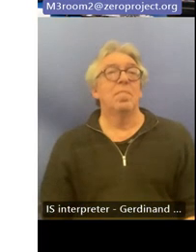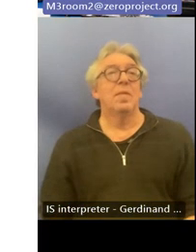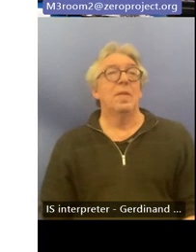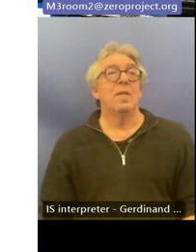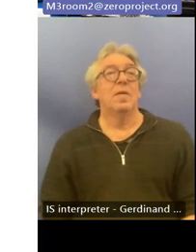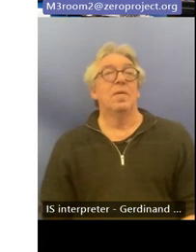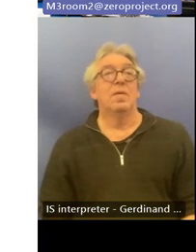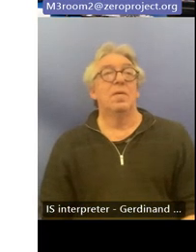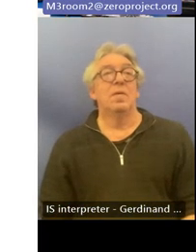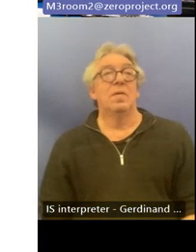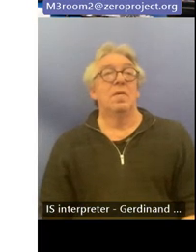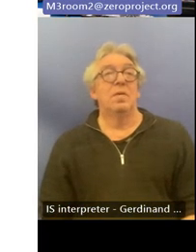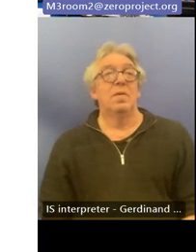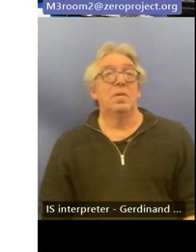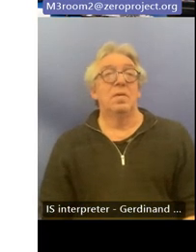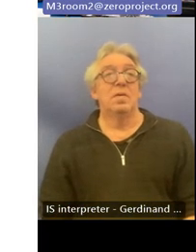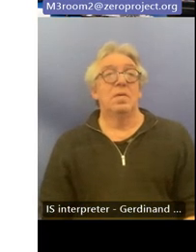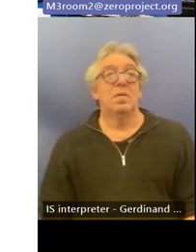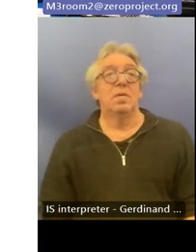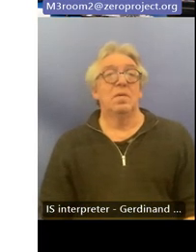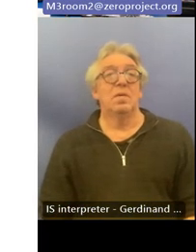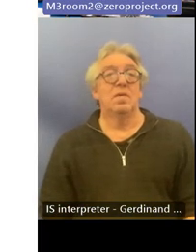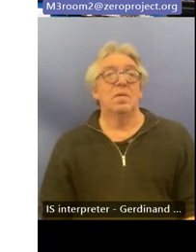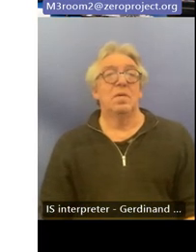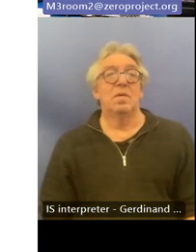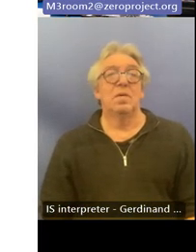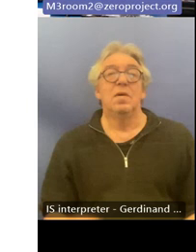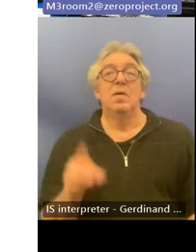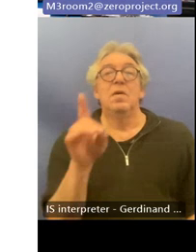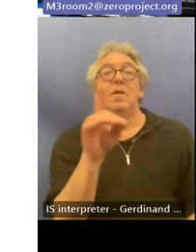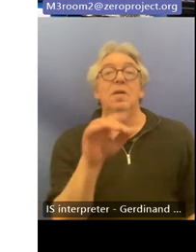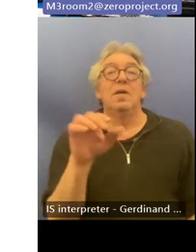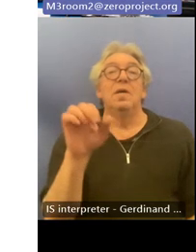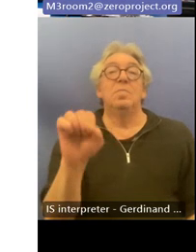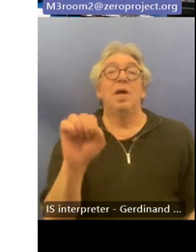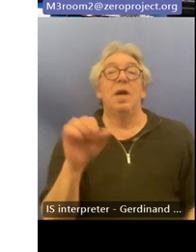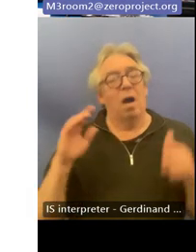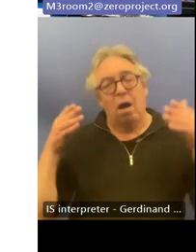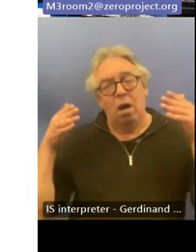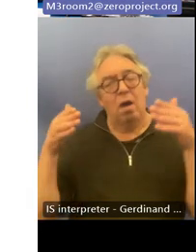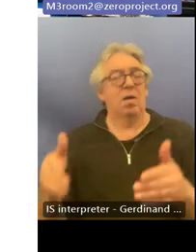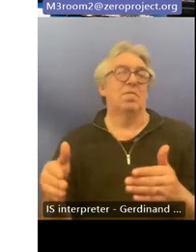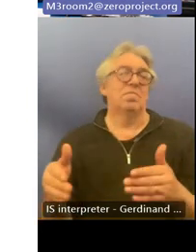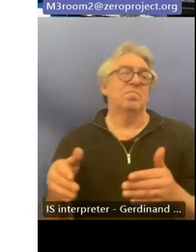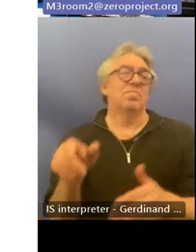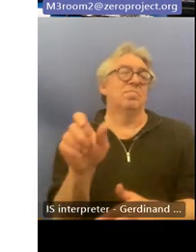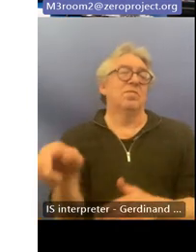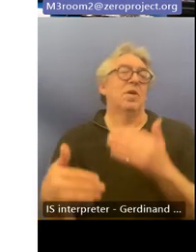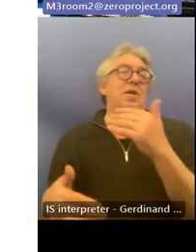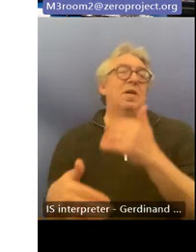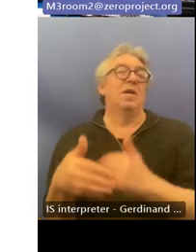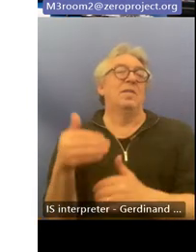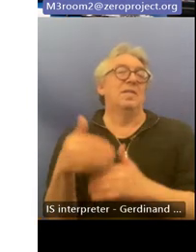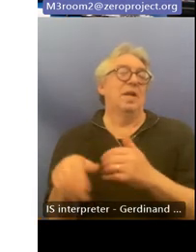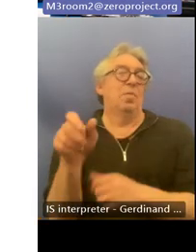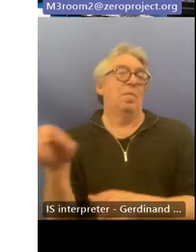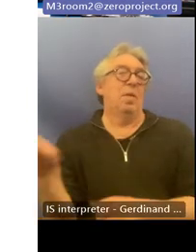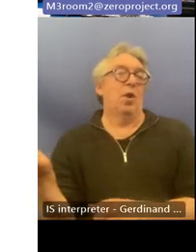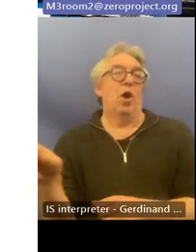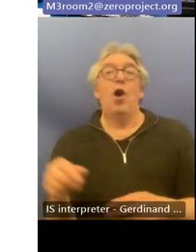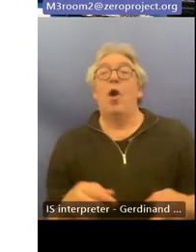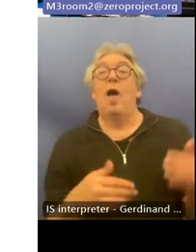DDSV is one of the organizations that work for persons with disability in Cambodia after Handicap International withdrew